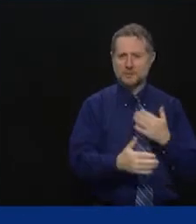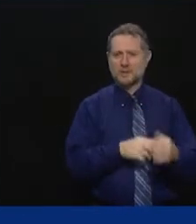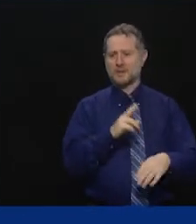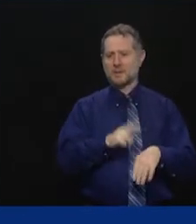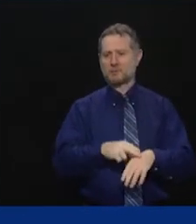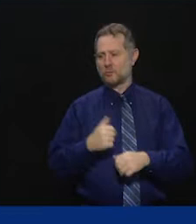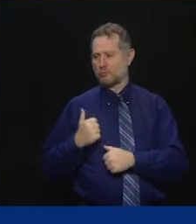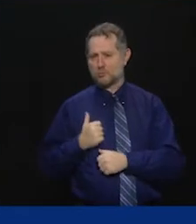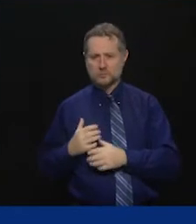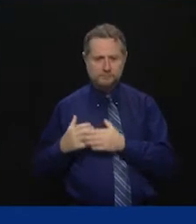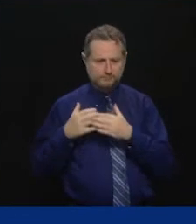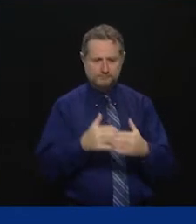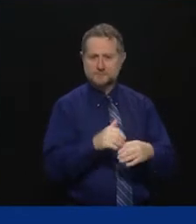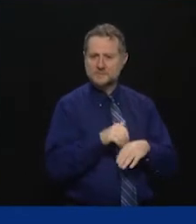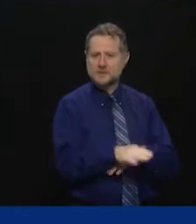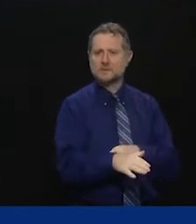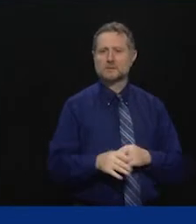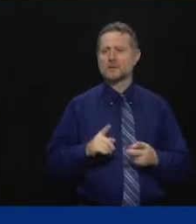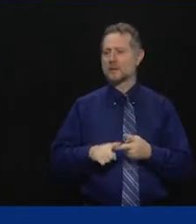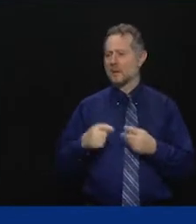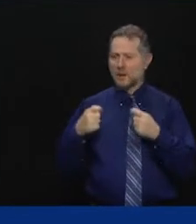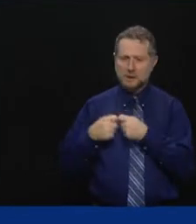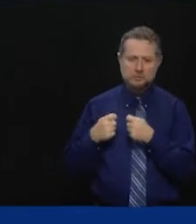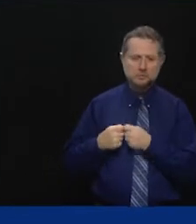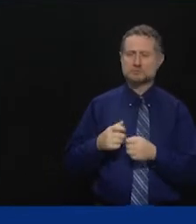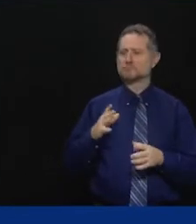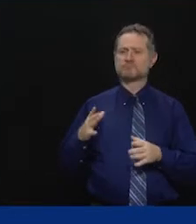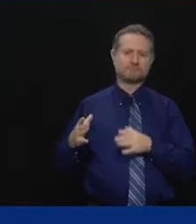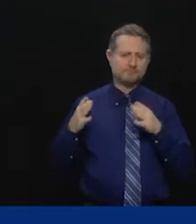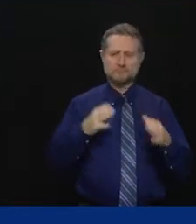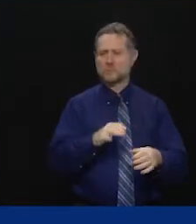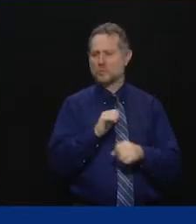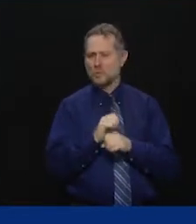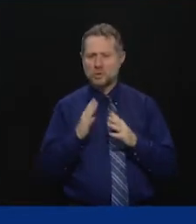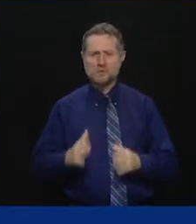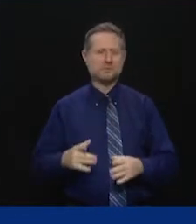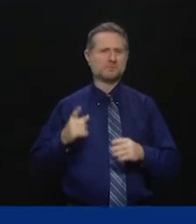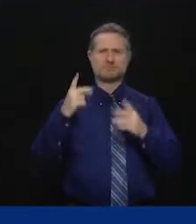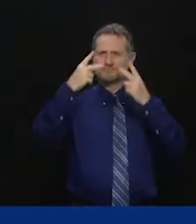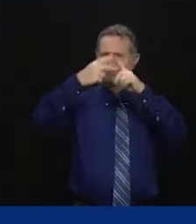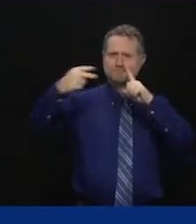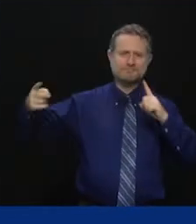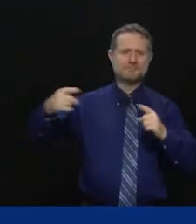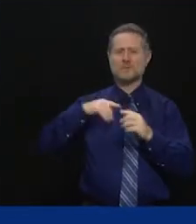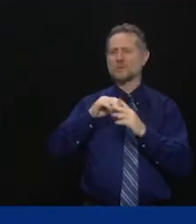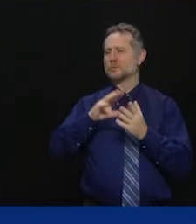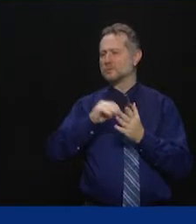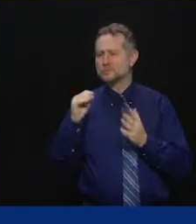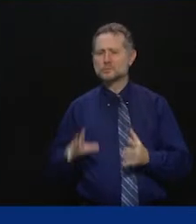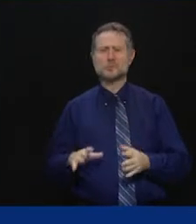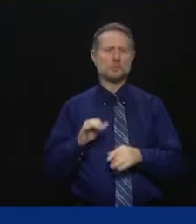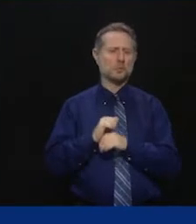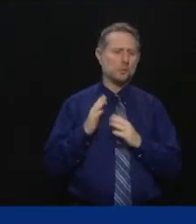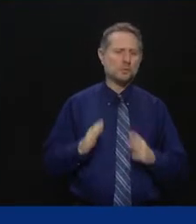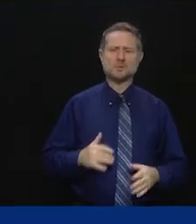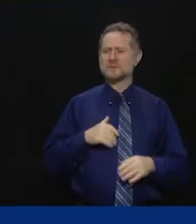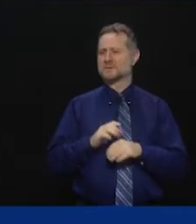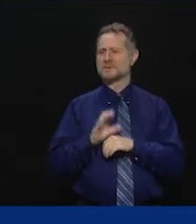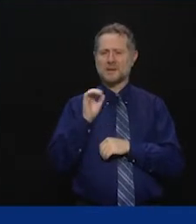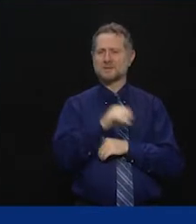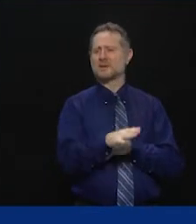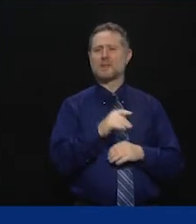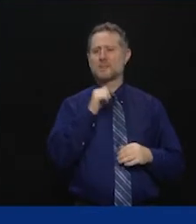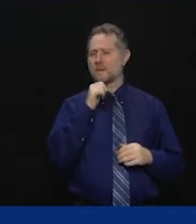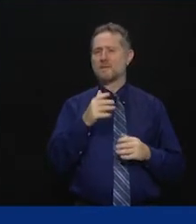workers. I'll send our students once again. I'll send whoever needs to be sent to make sure that we don't make you suffer 1 second longer